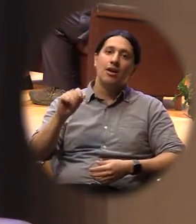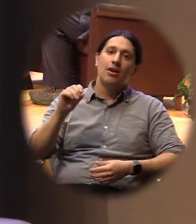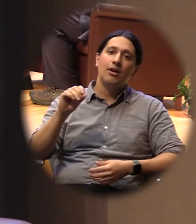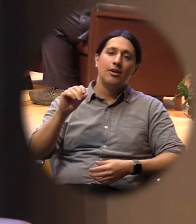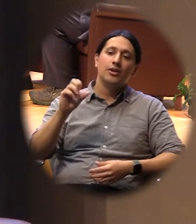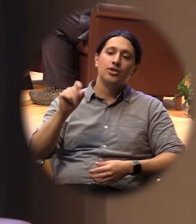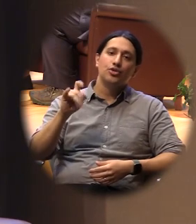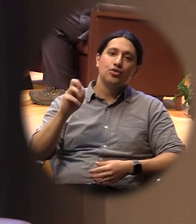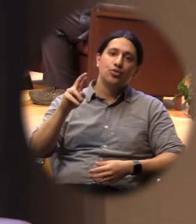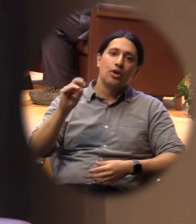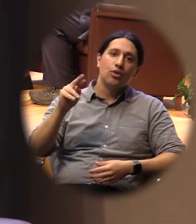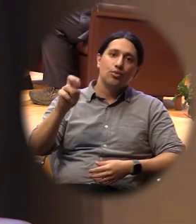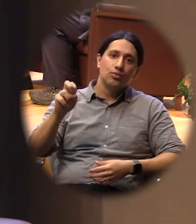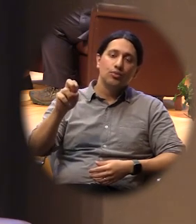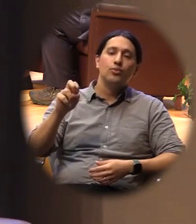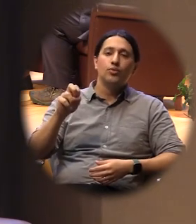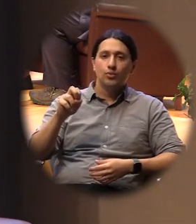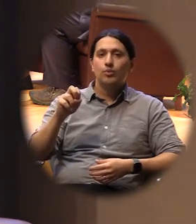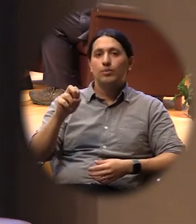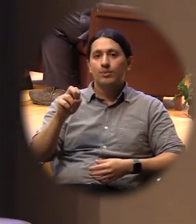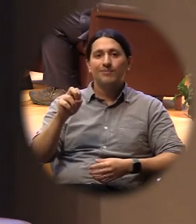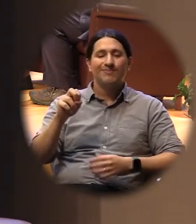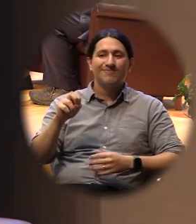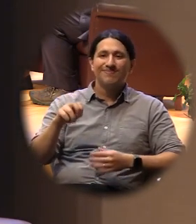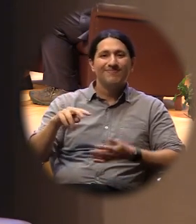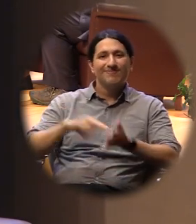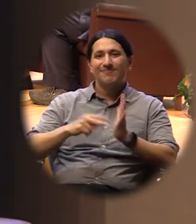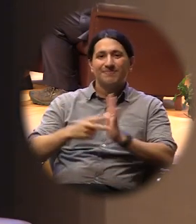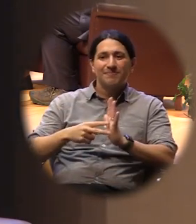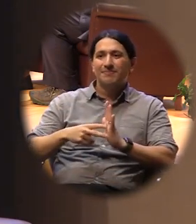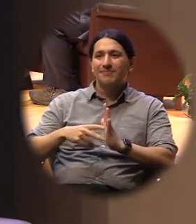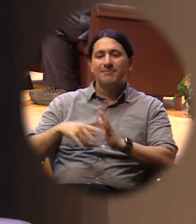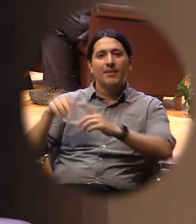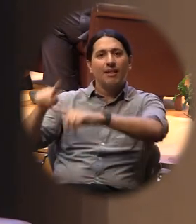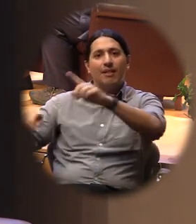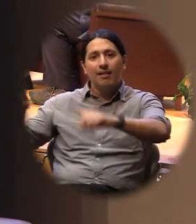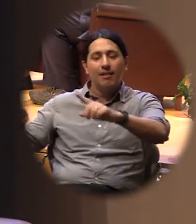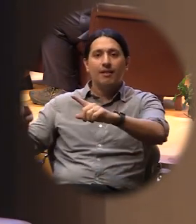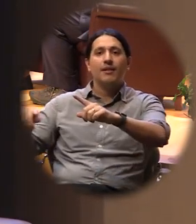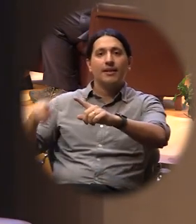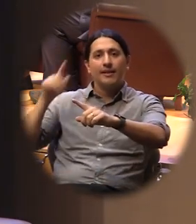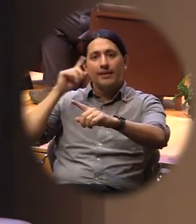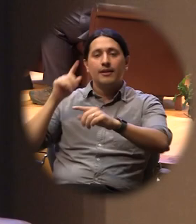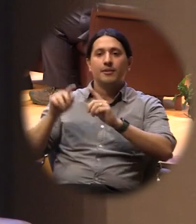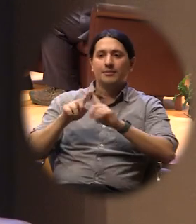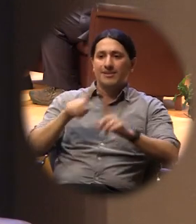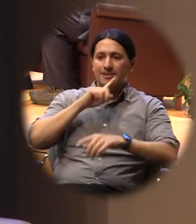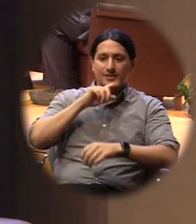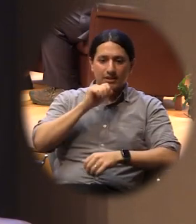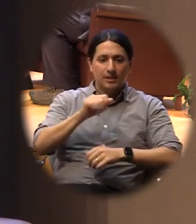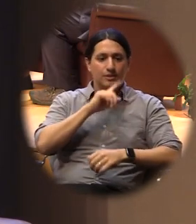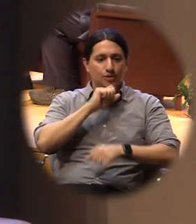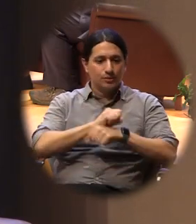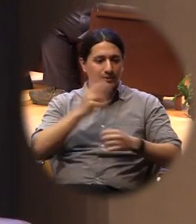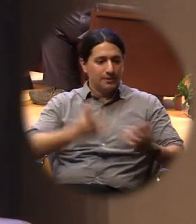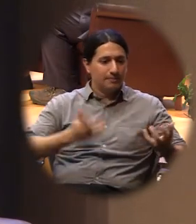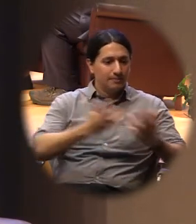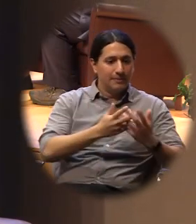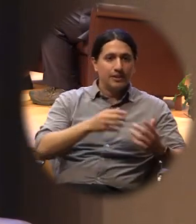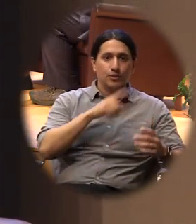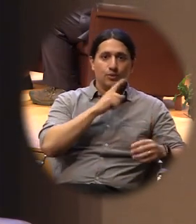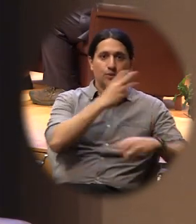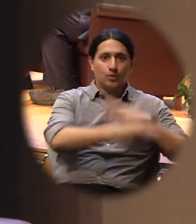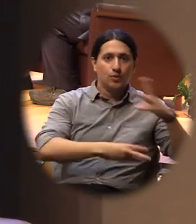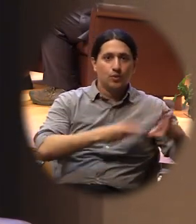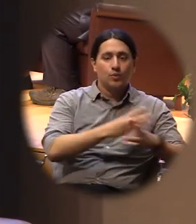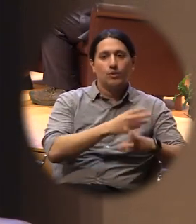things really comes near to covering the variety of humans that there are in the world, to say nothing of the variety of cultures,